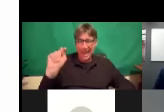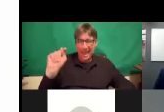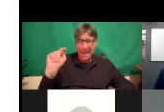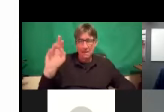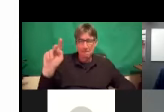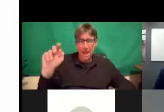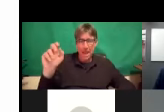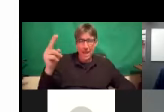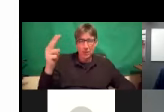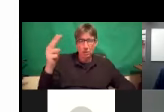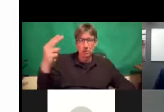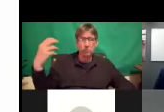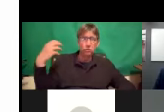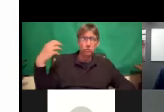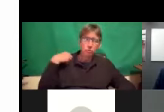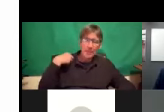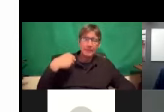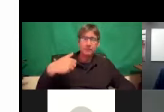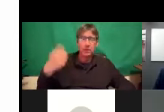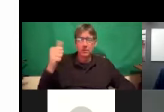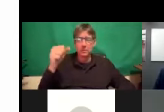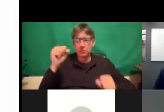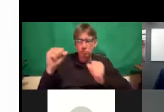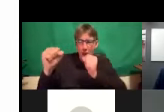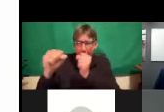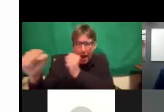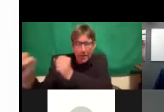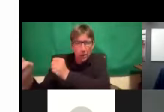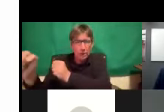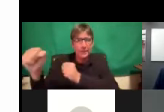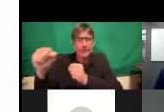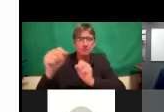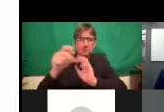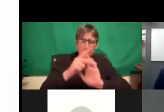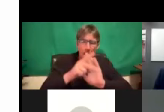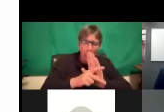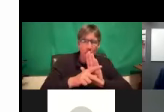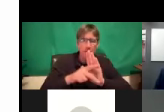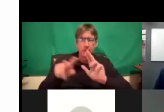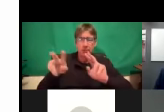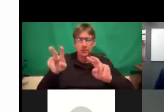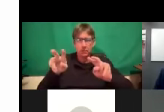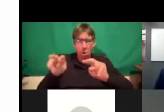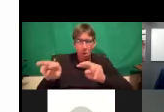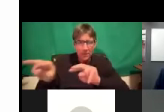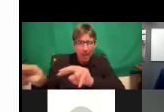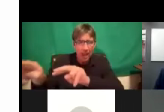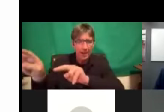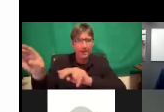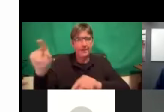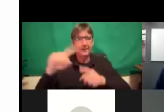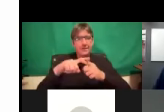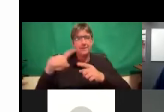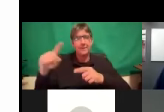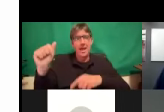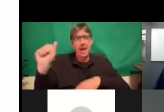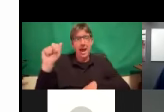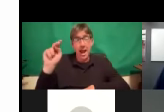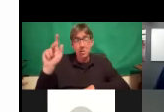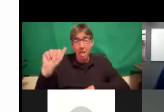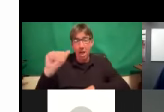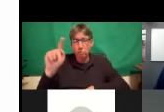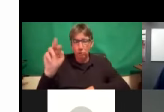Director of Service Planning. We would also like to acknowledge the elected officials who have joined us here today. And now I'd like to turn things over to Kat